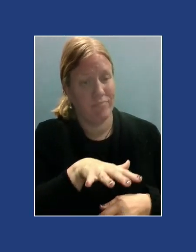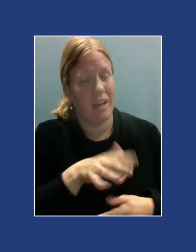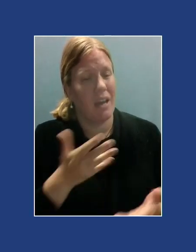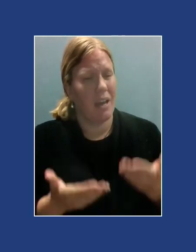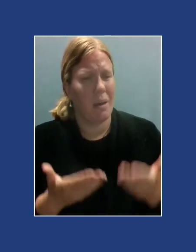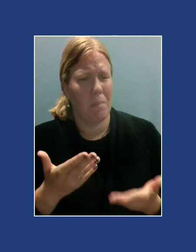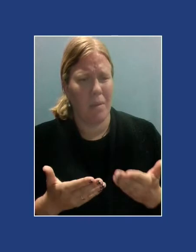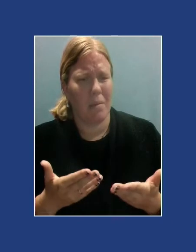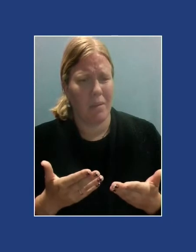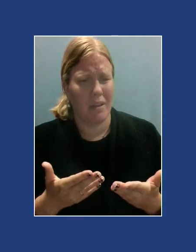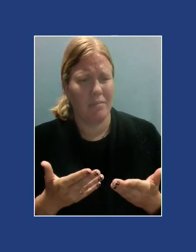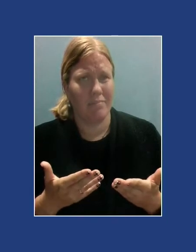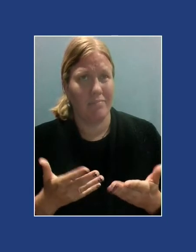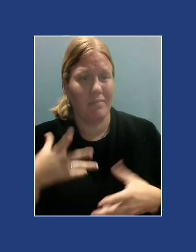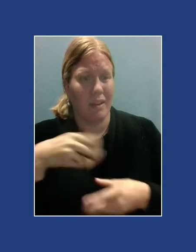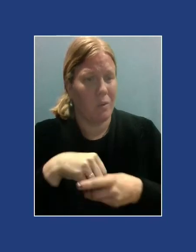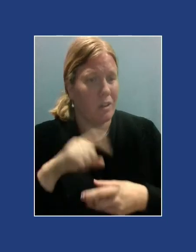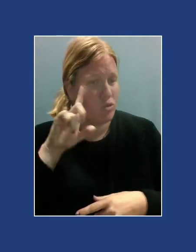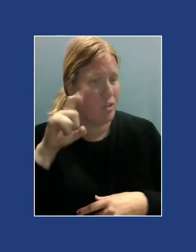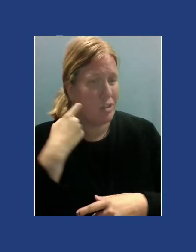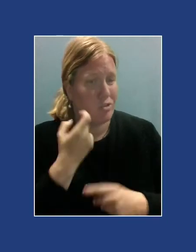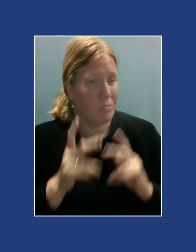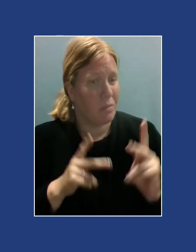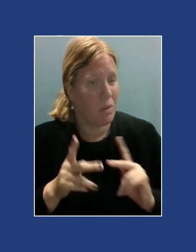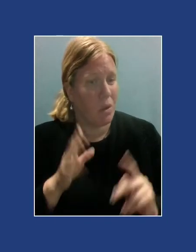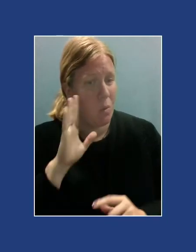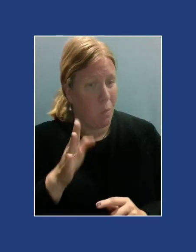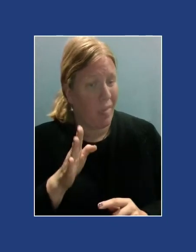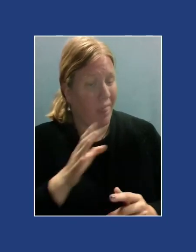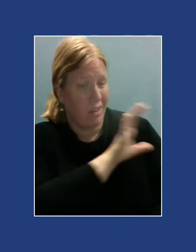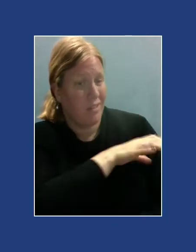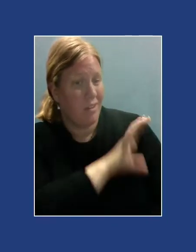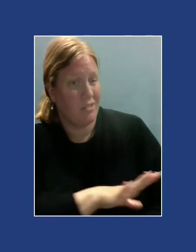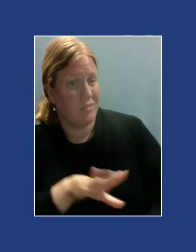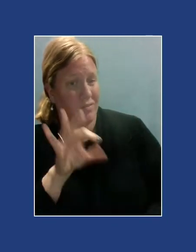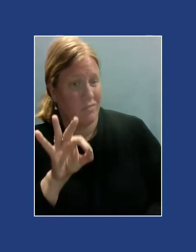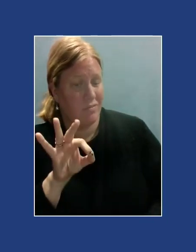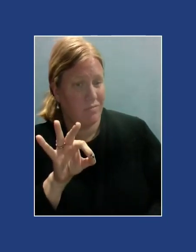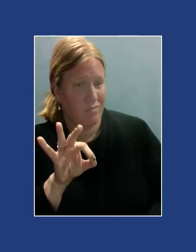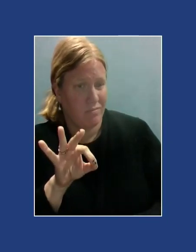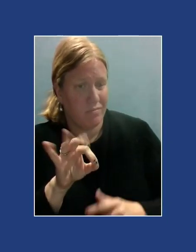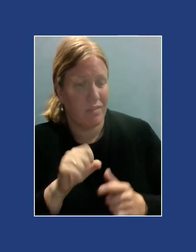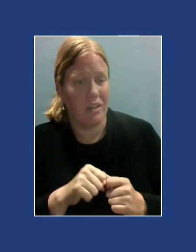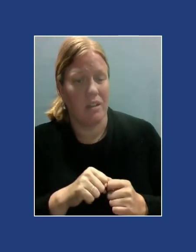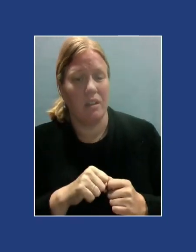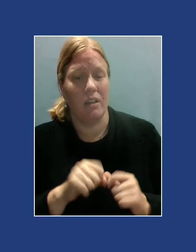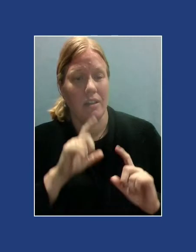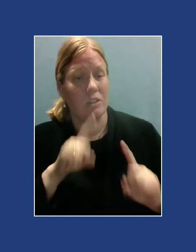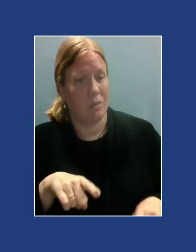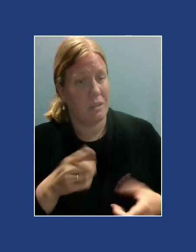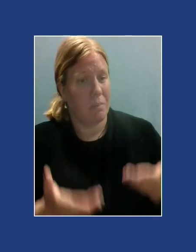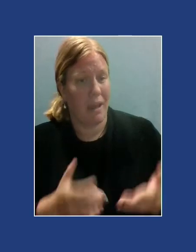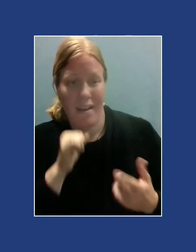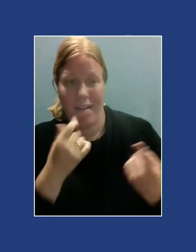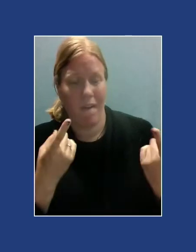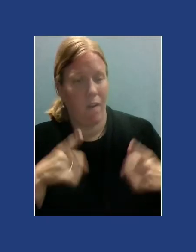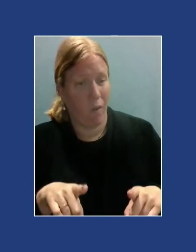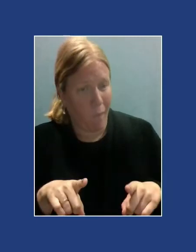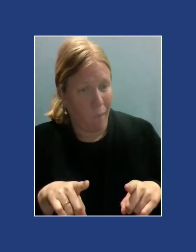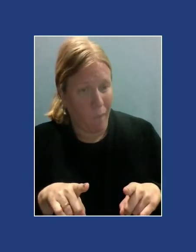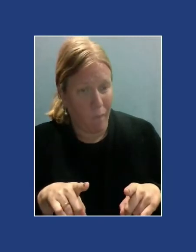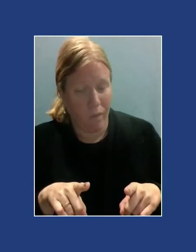diverse people, clinicians will typically find that these sorts of marked affective responses may not occur or may be